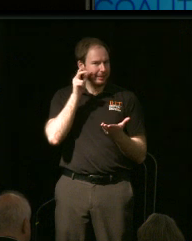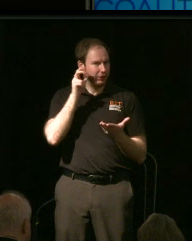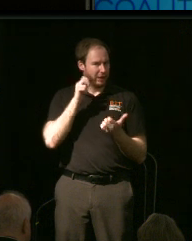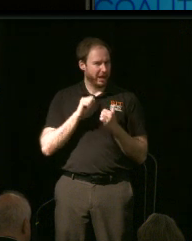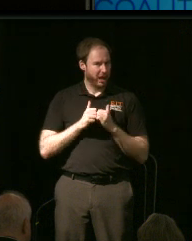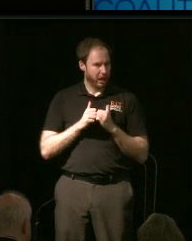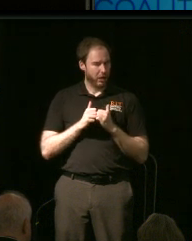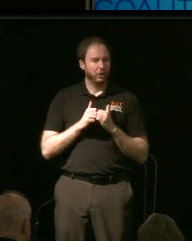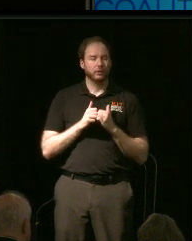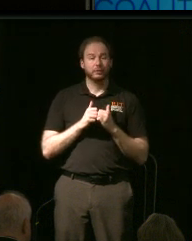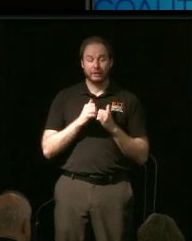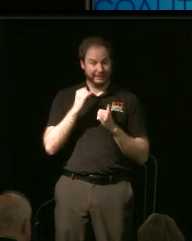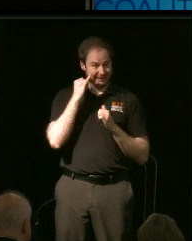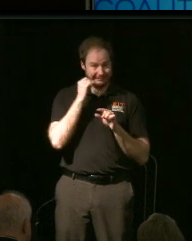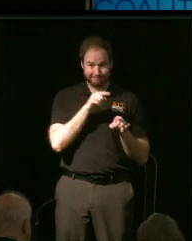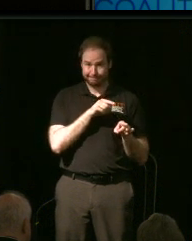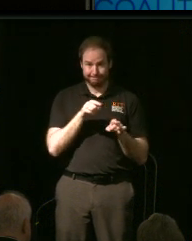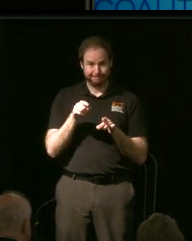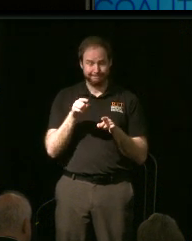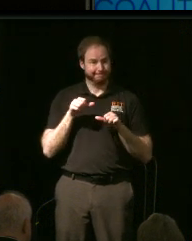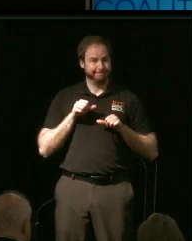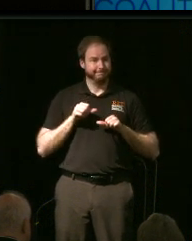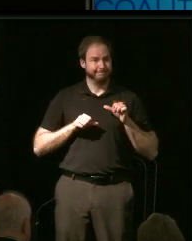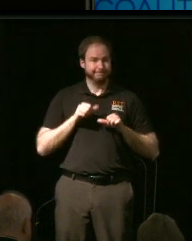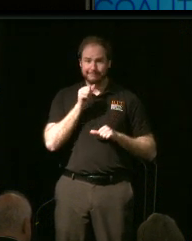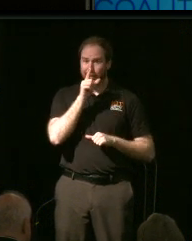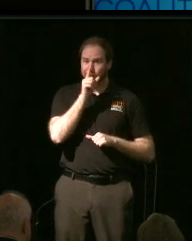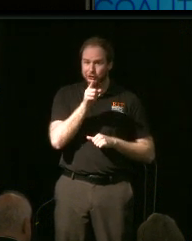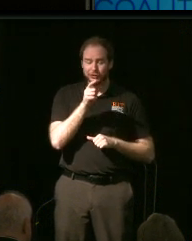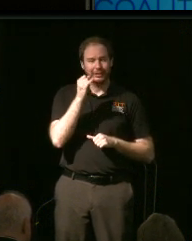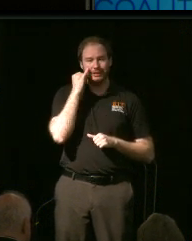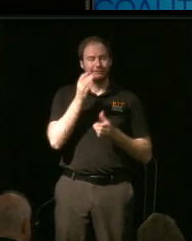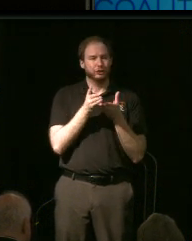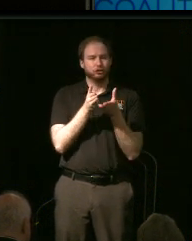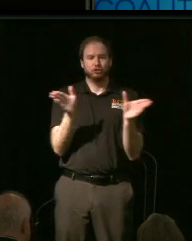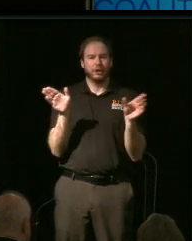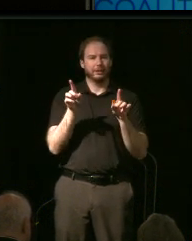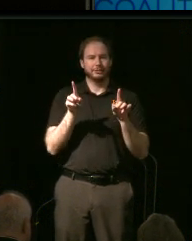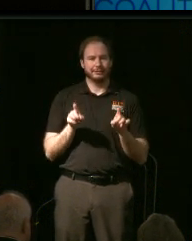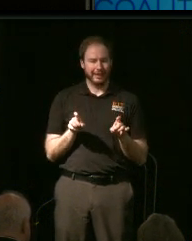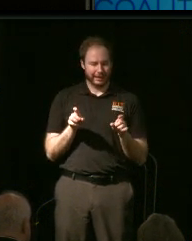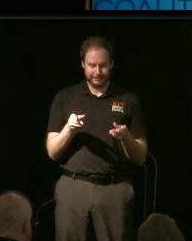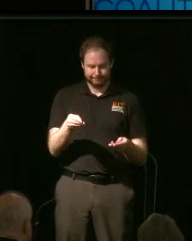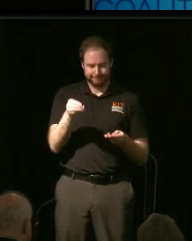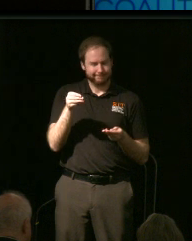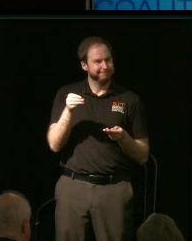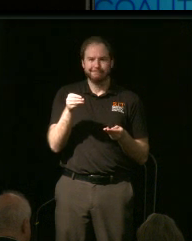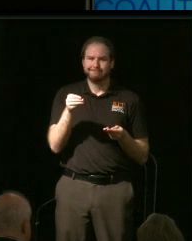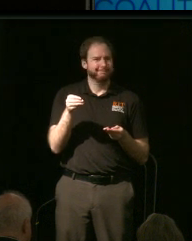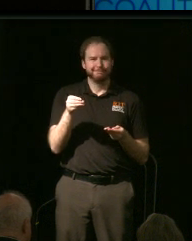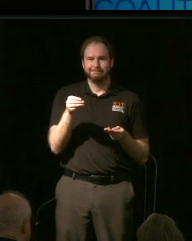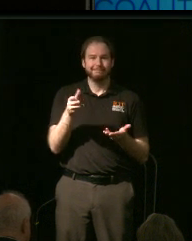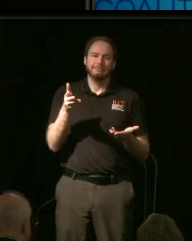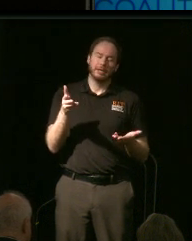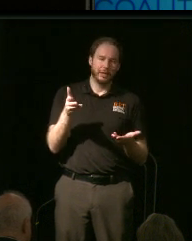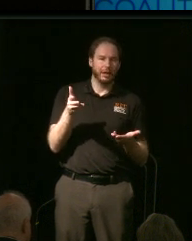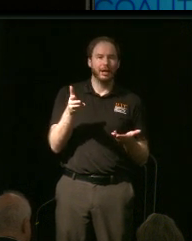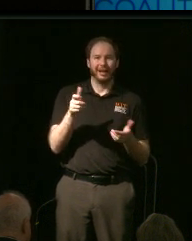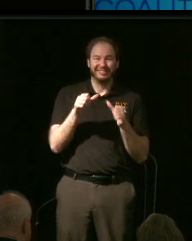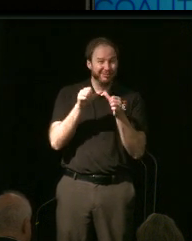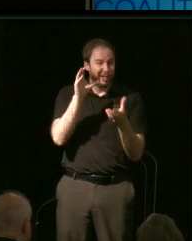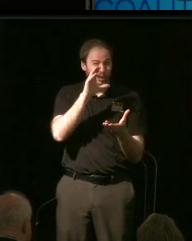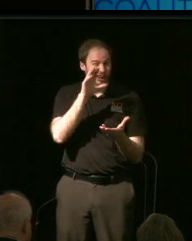loss. If it's not certain, if you do an initial genetic test and it's not certain, then you maybe should keep